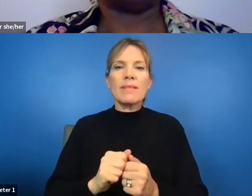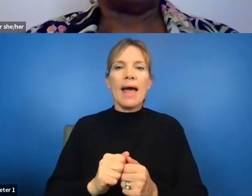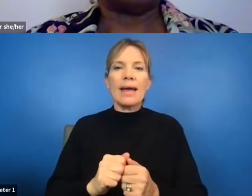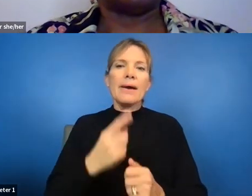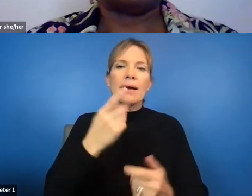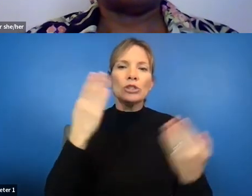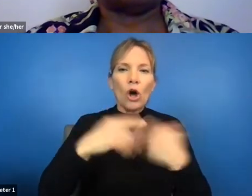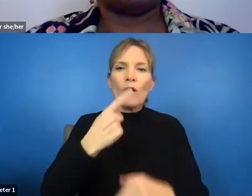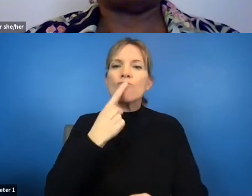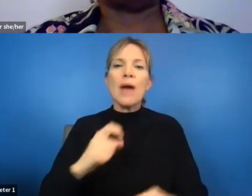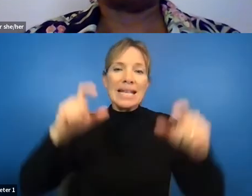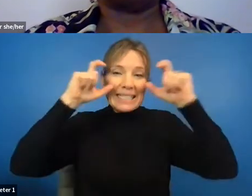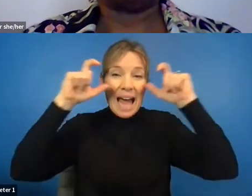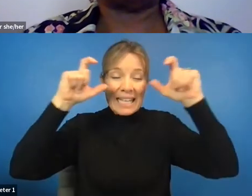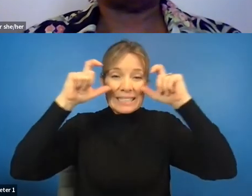glasses and